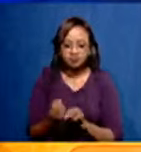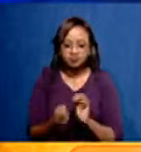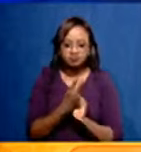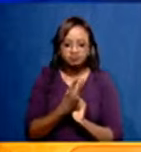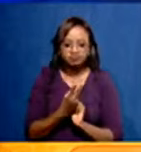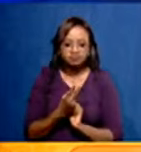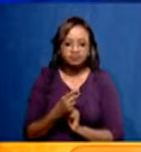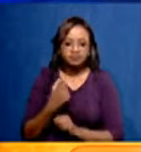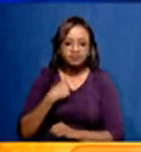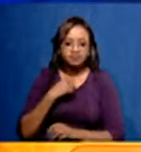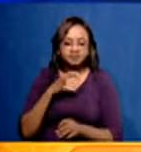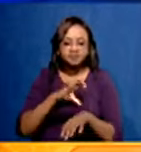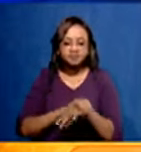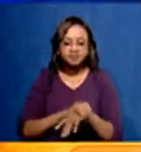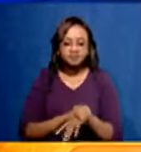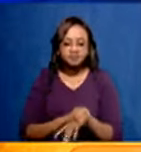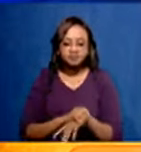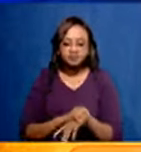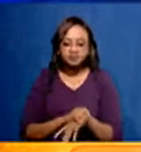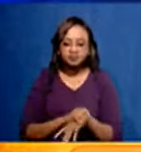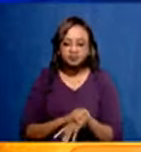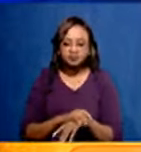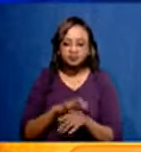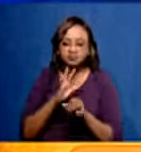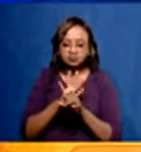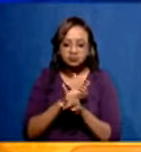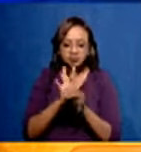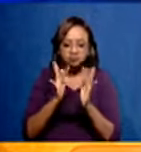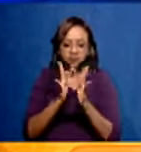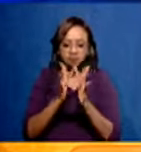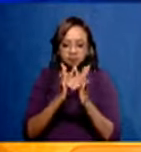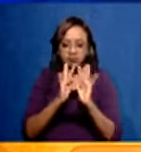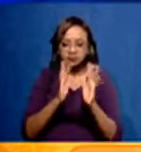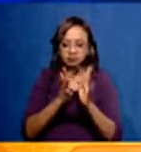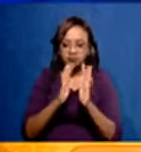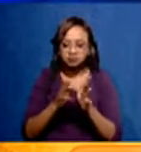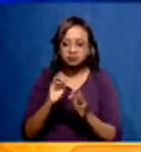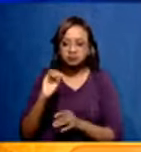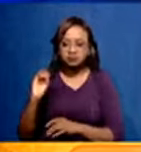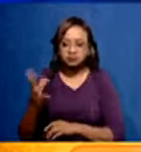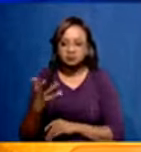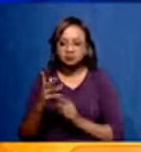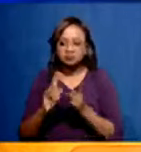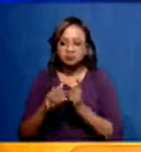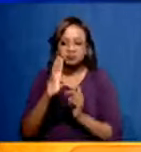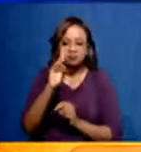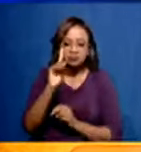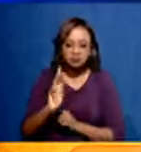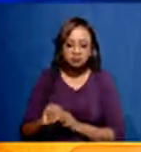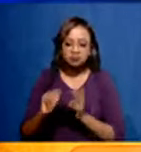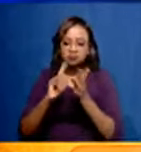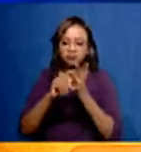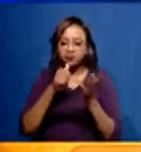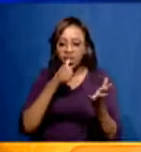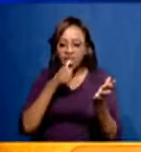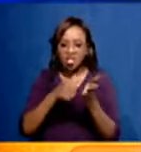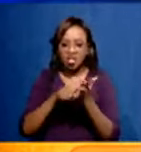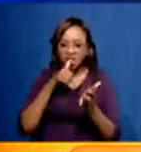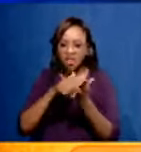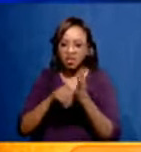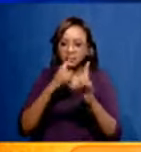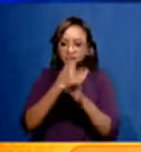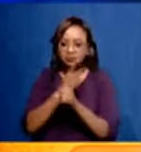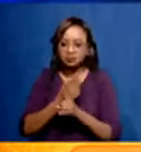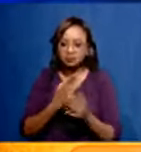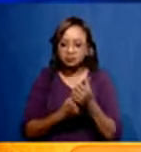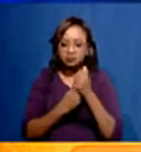have received lots of emails, WhatsApps, direct messages, letters of partners in